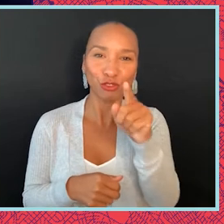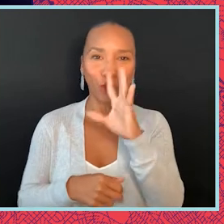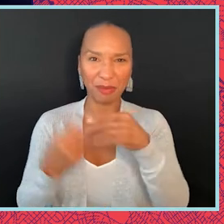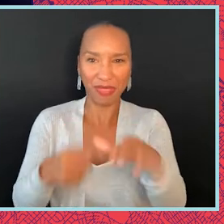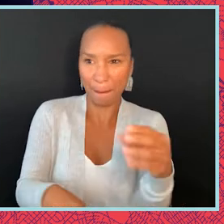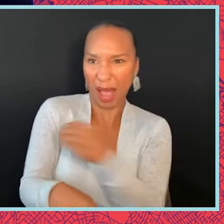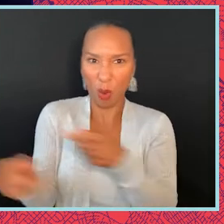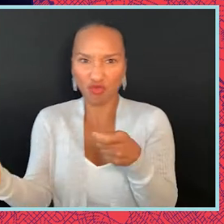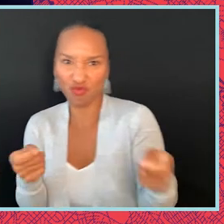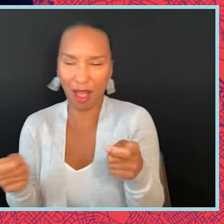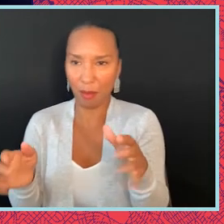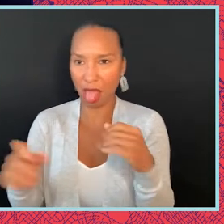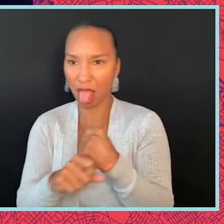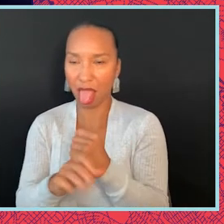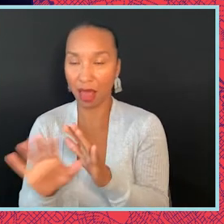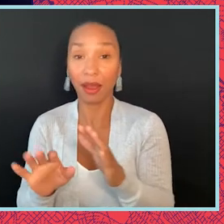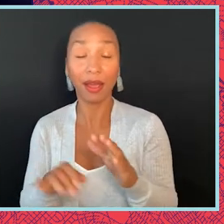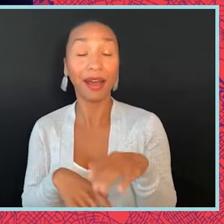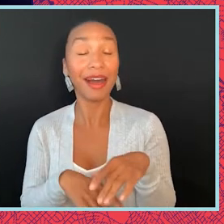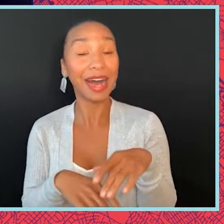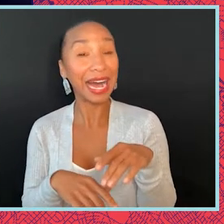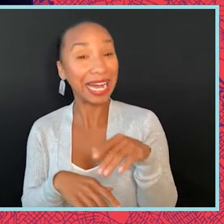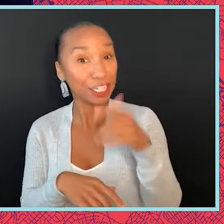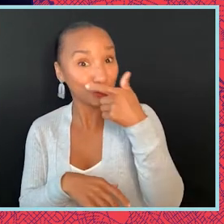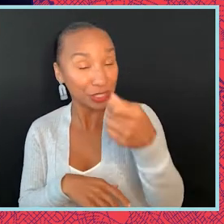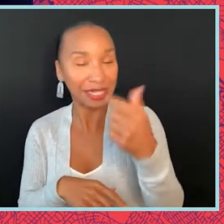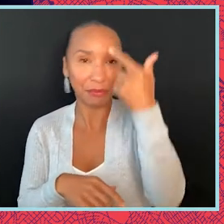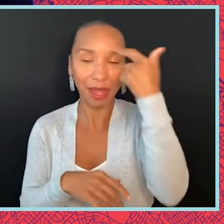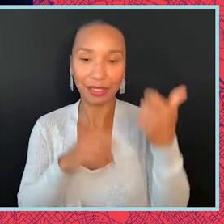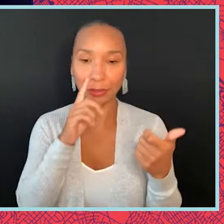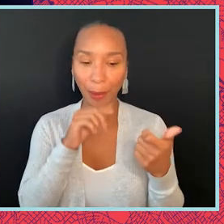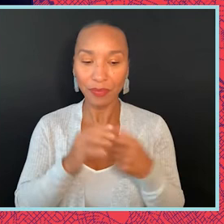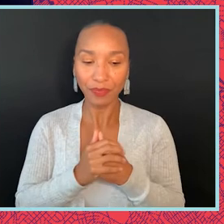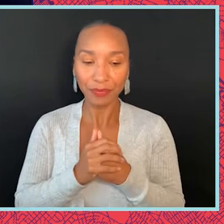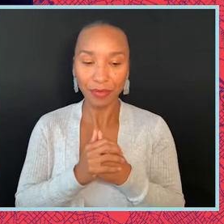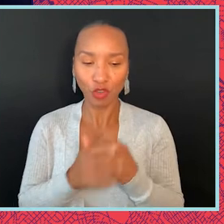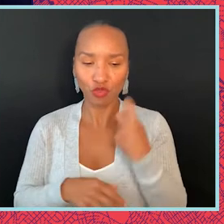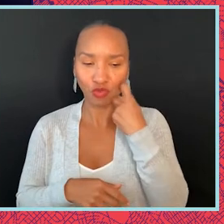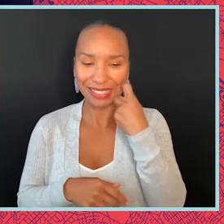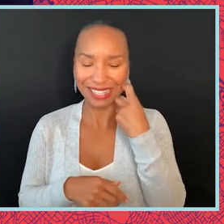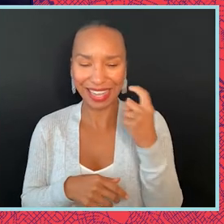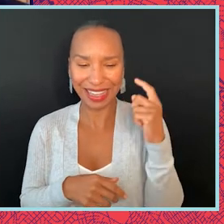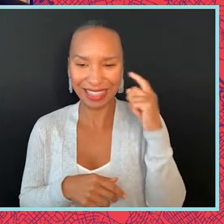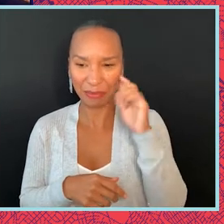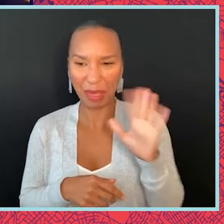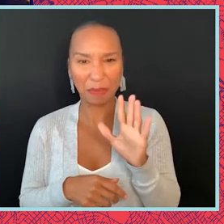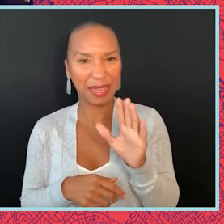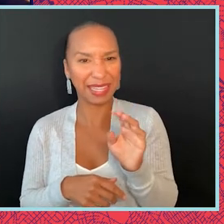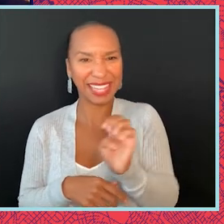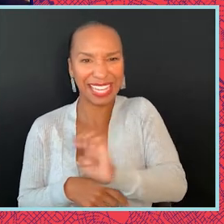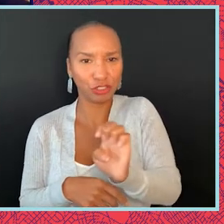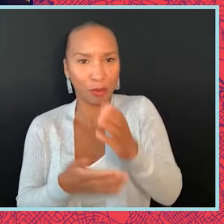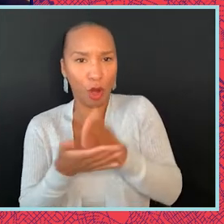power grab here, Jamal, because I think recently, I think it was like Eastern